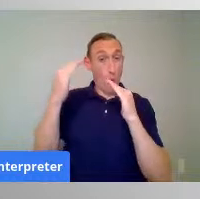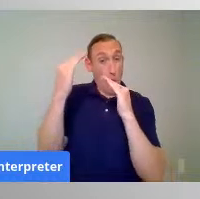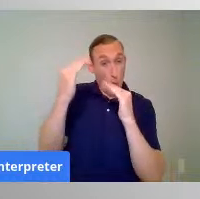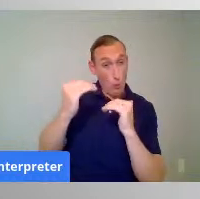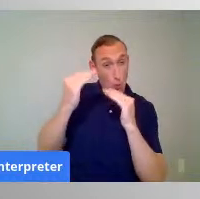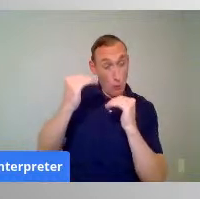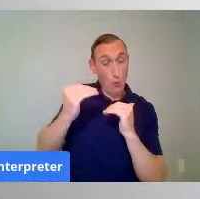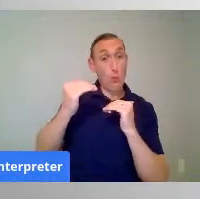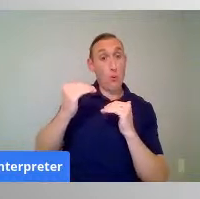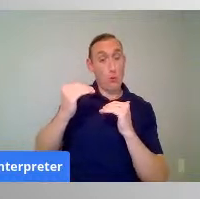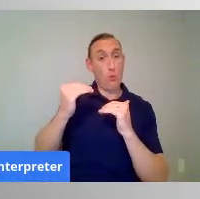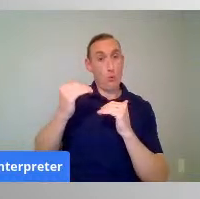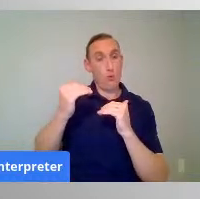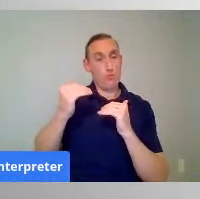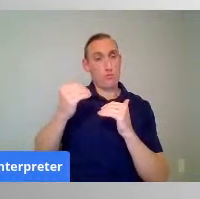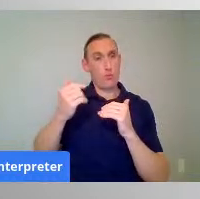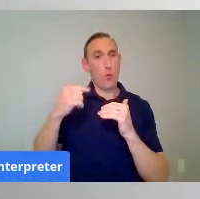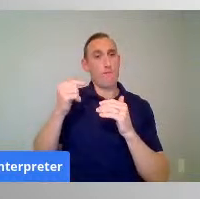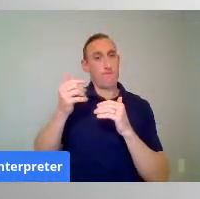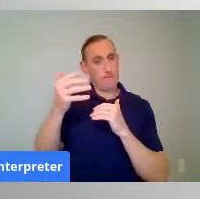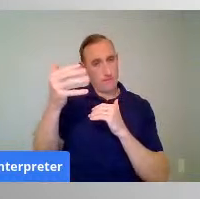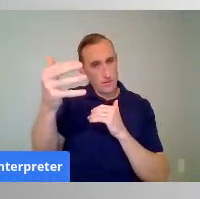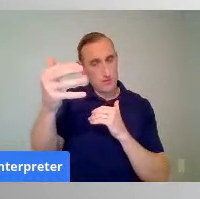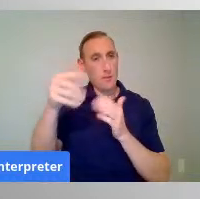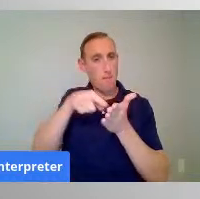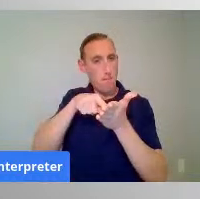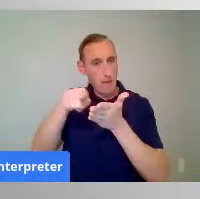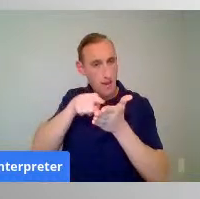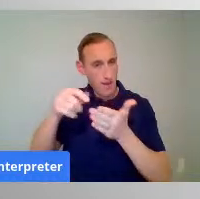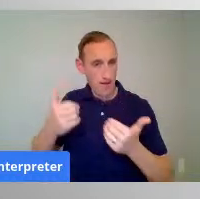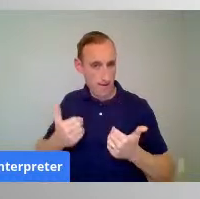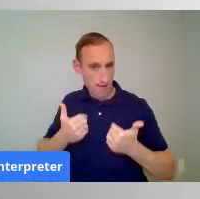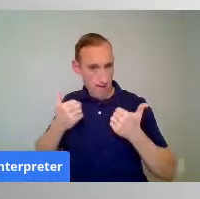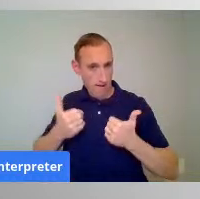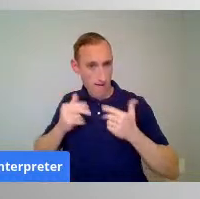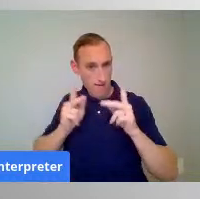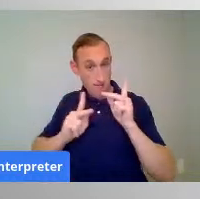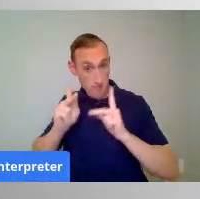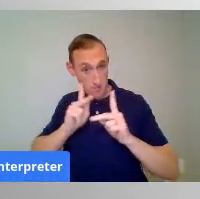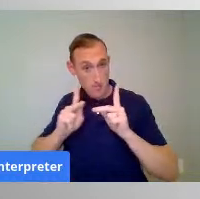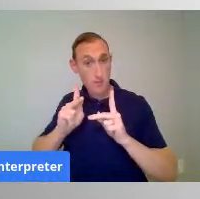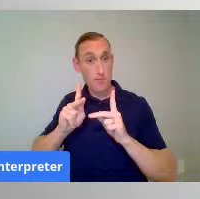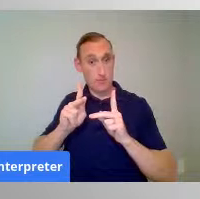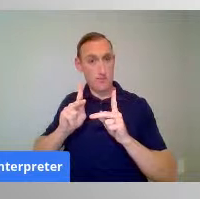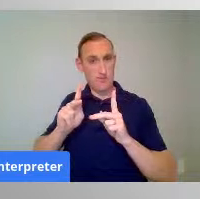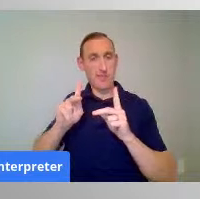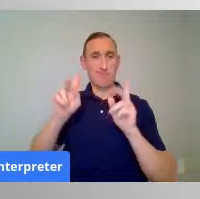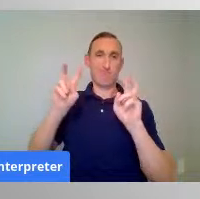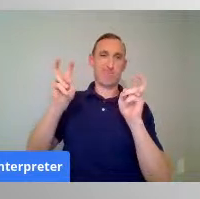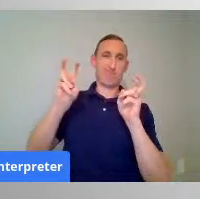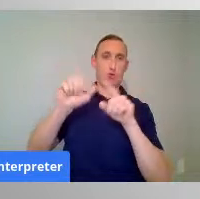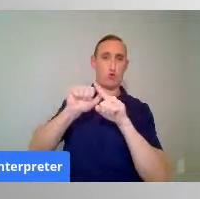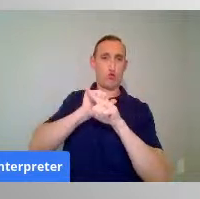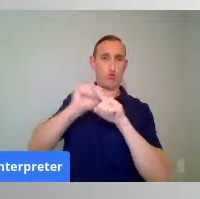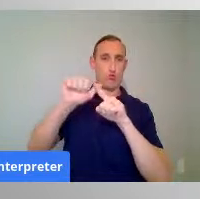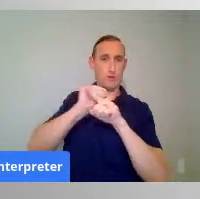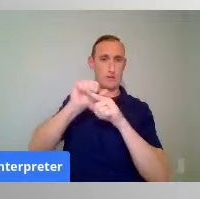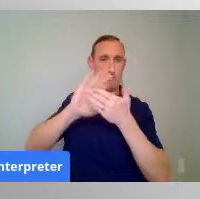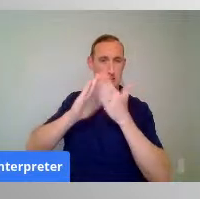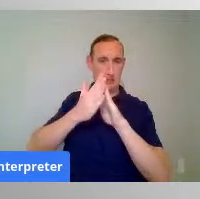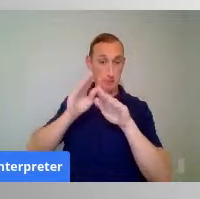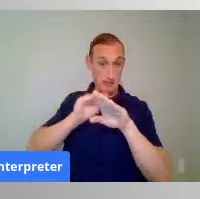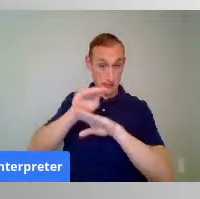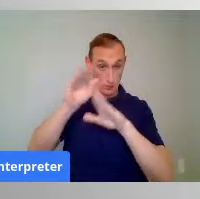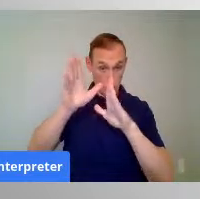people and growing this counselor and training program so it can be a pipeline to some summer employment while they are in high school